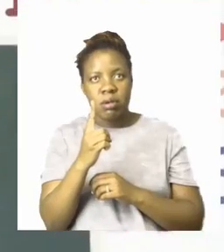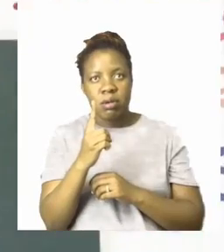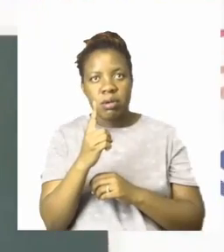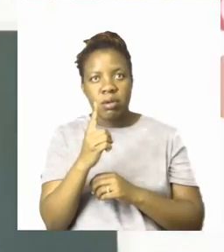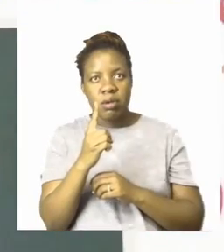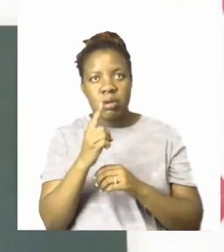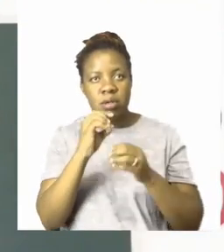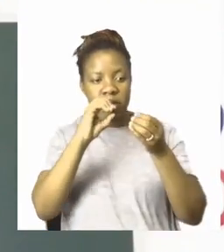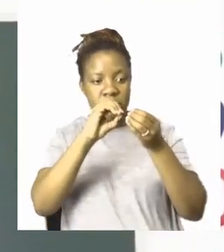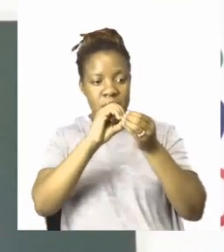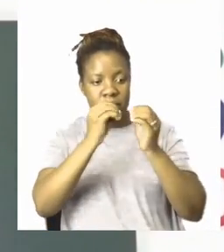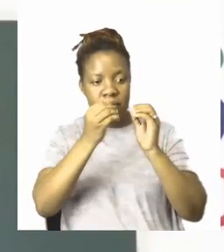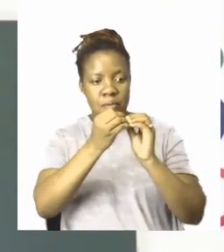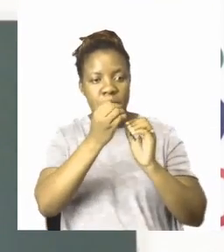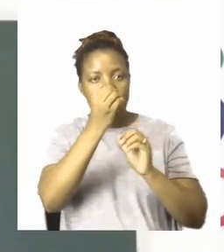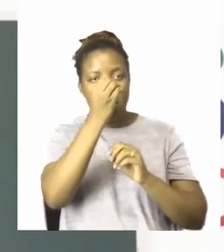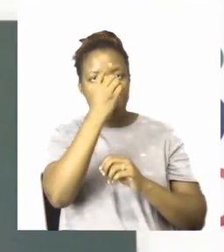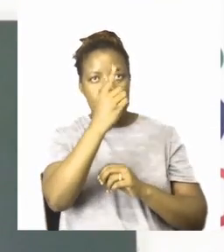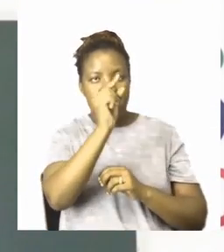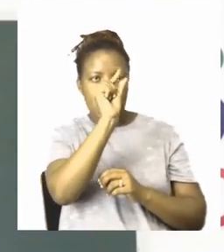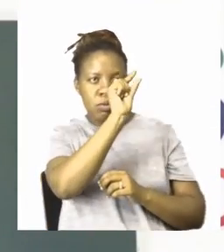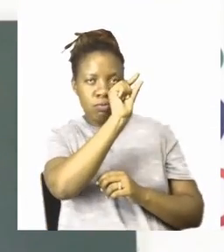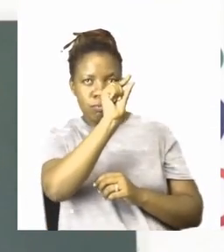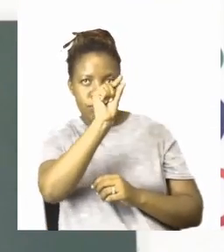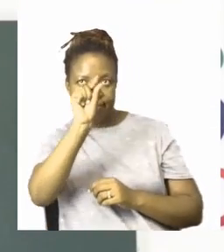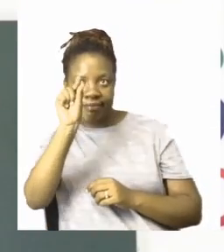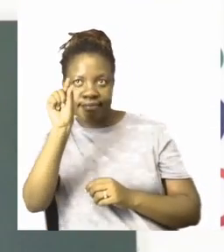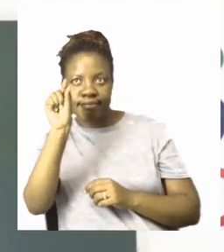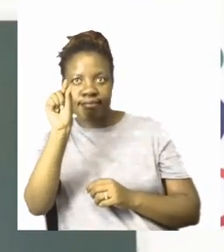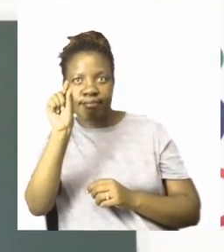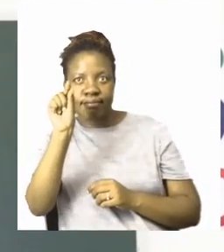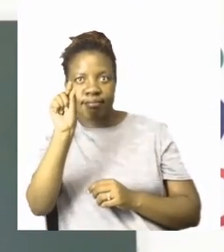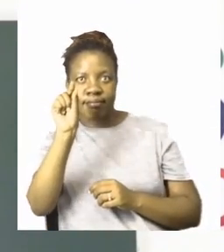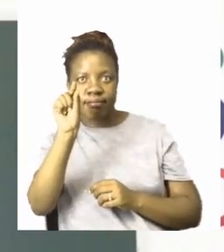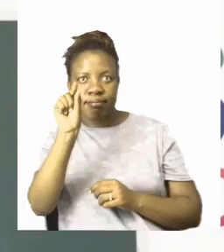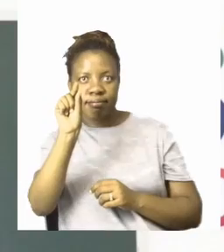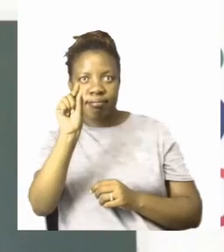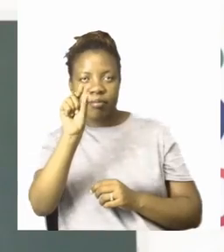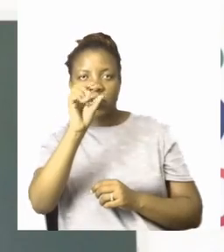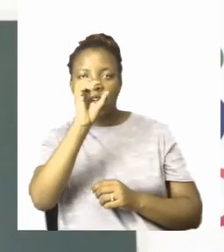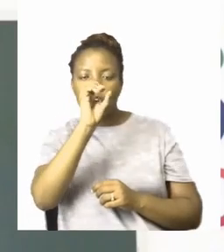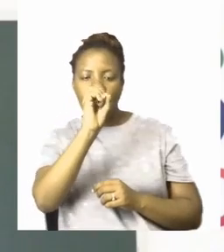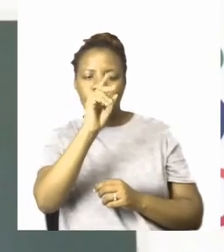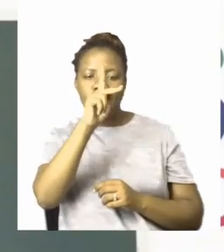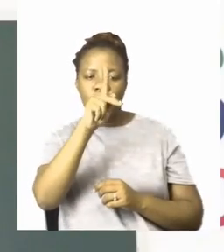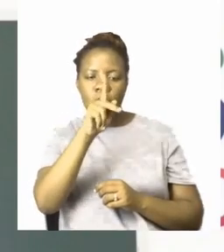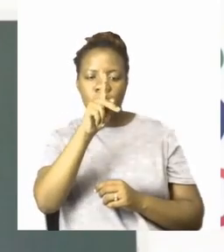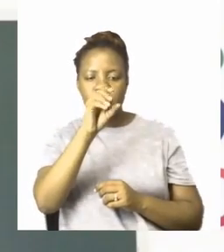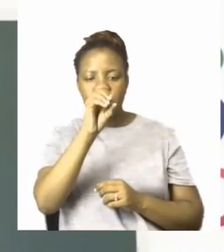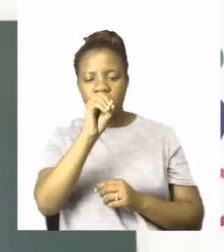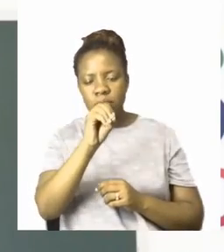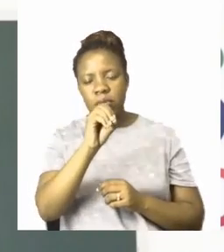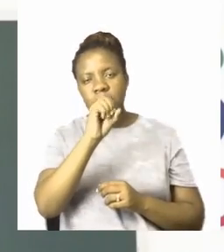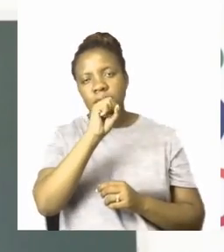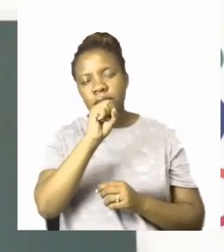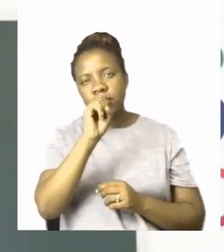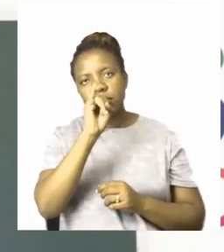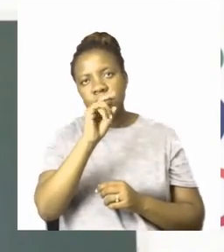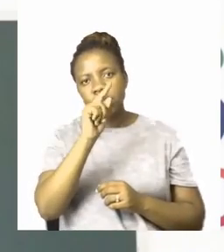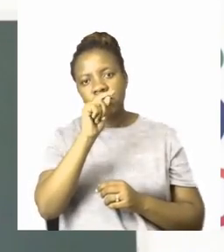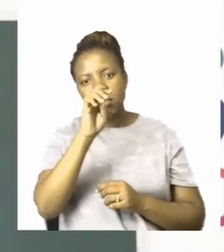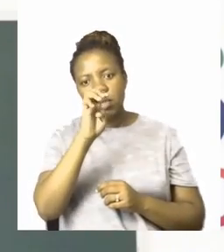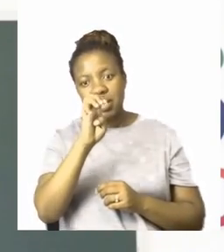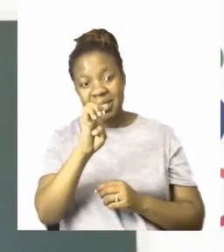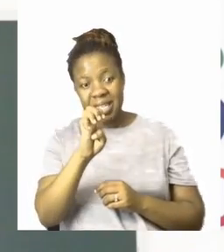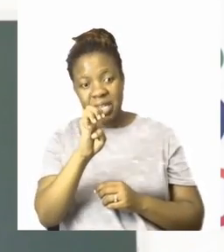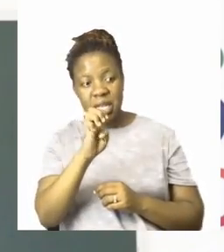number 1, across, we need to find the opposite of big. Do